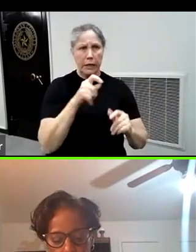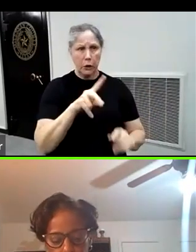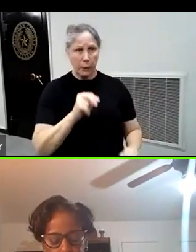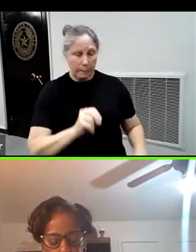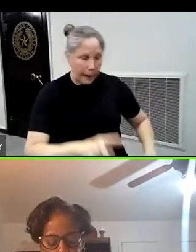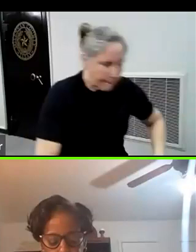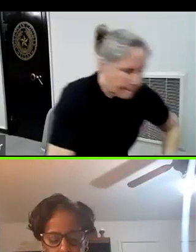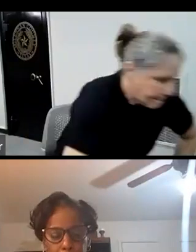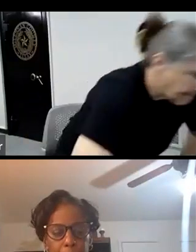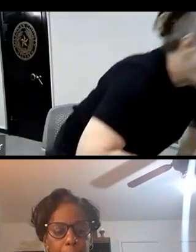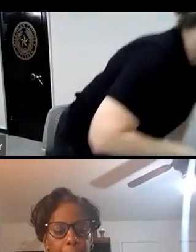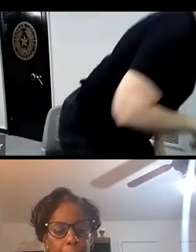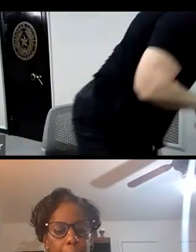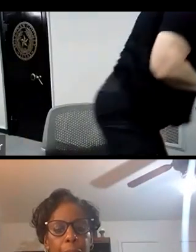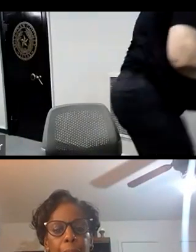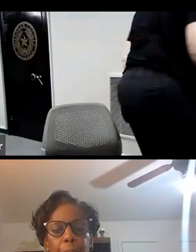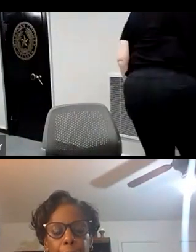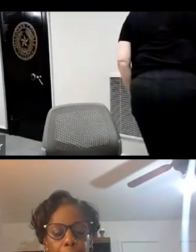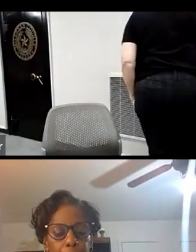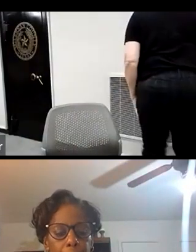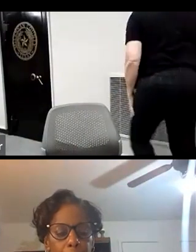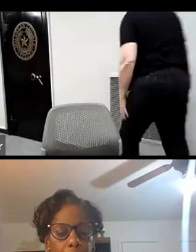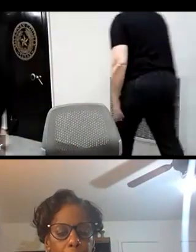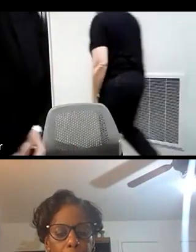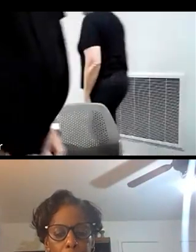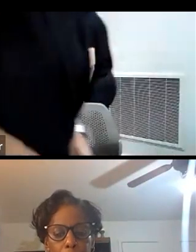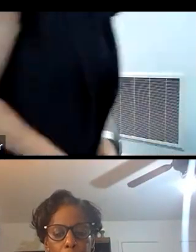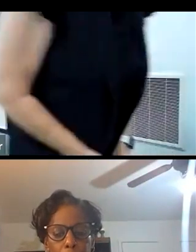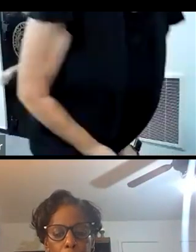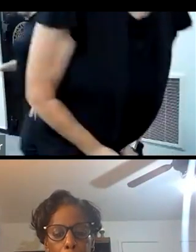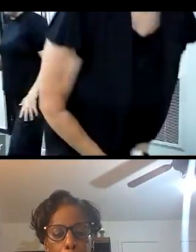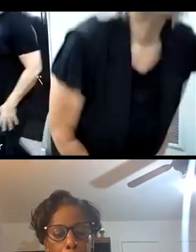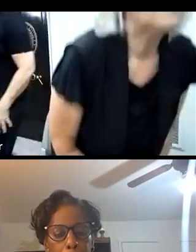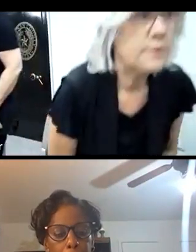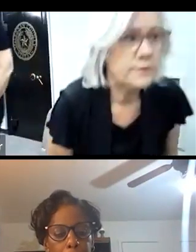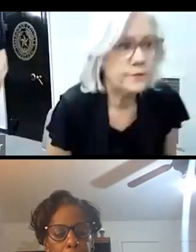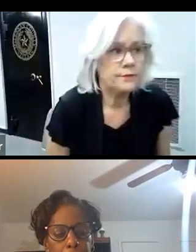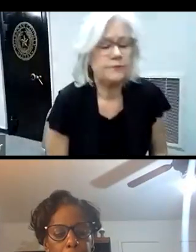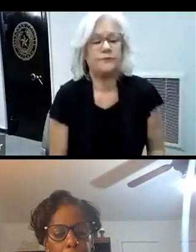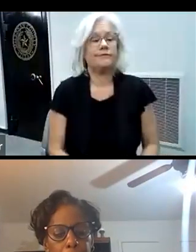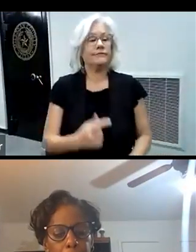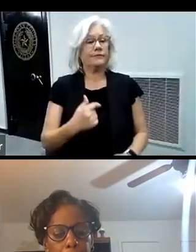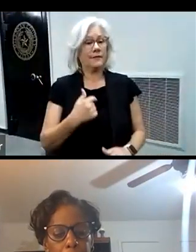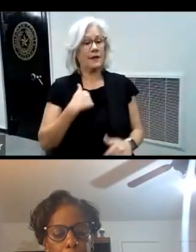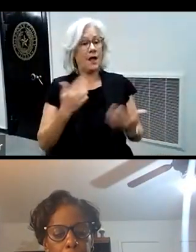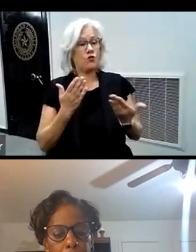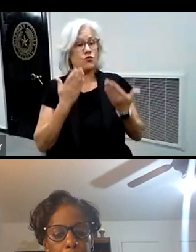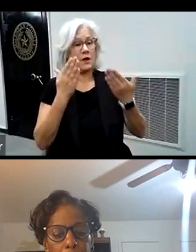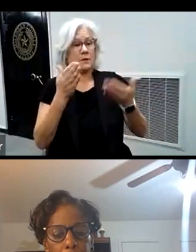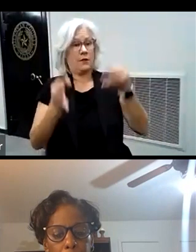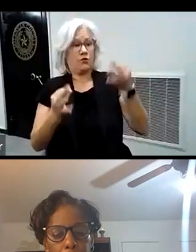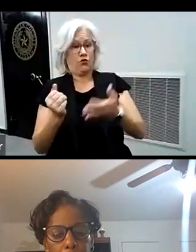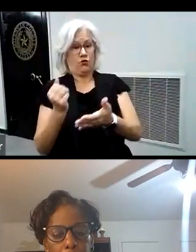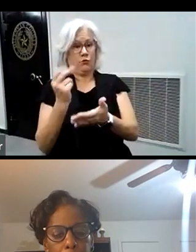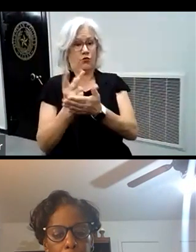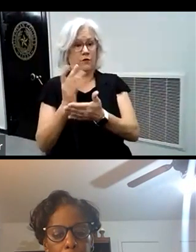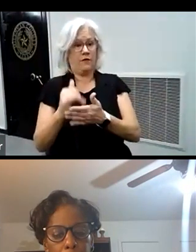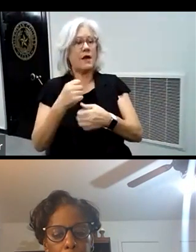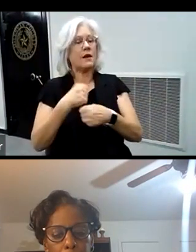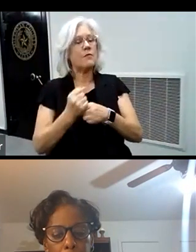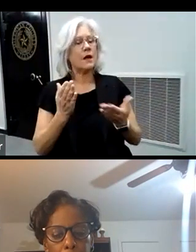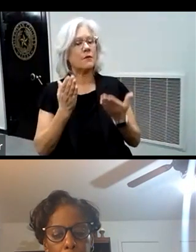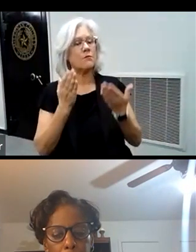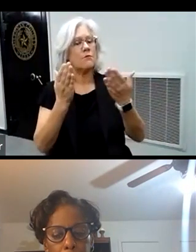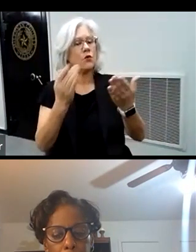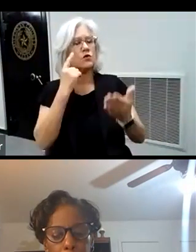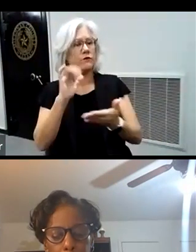that as well. I would recommend that the court approve it for recording purposes and make a motion to that